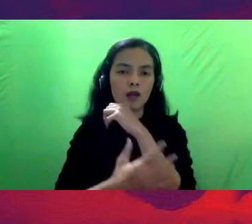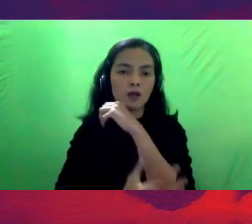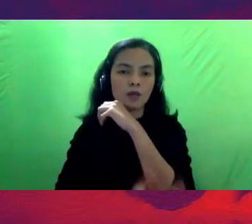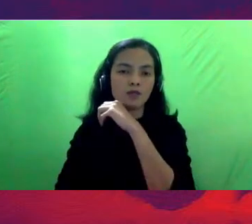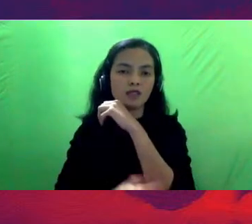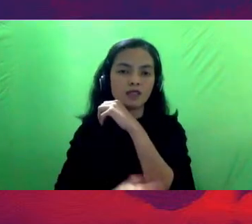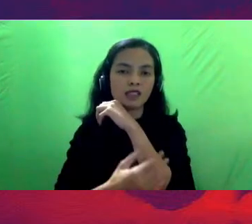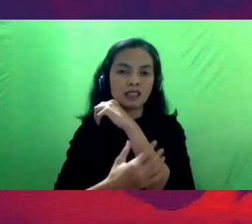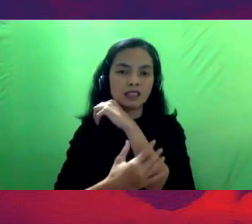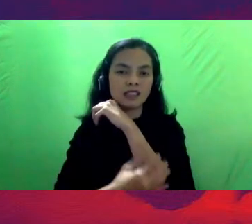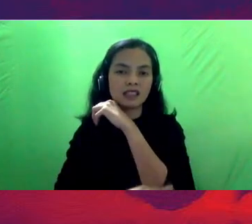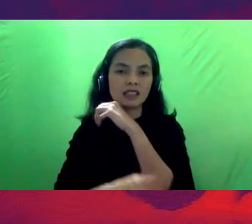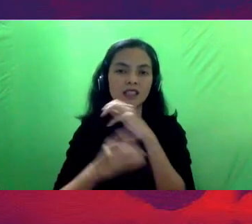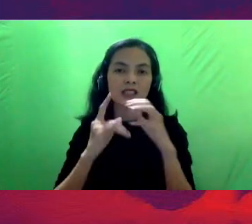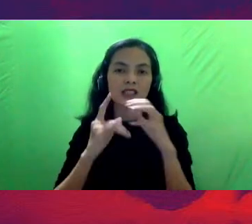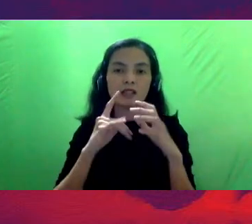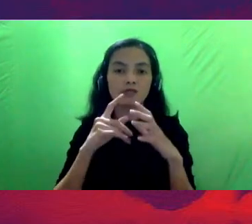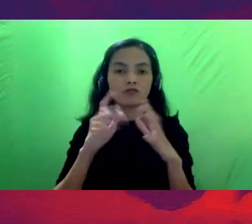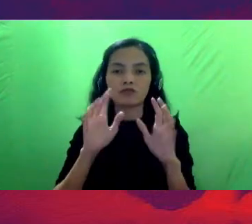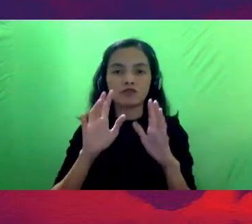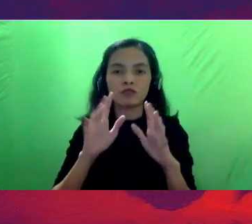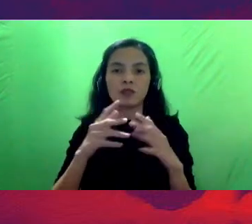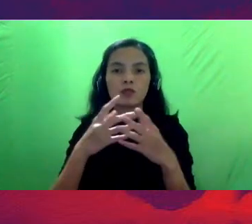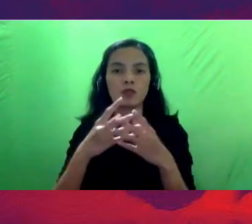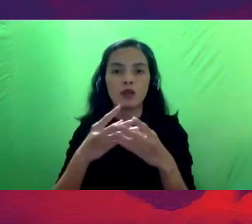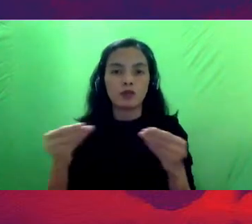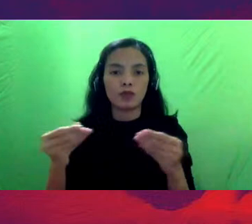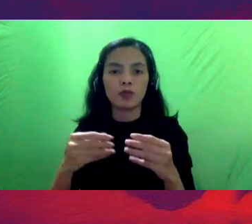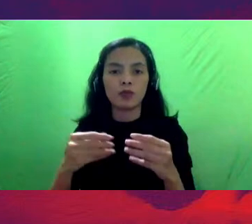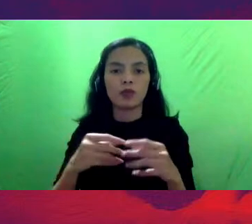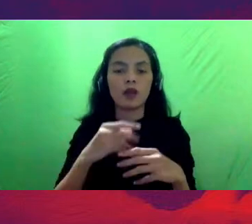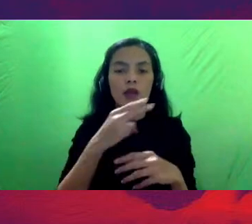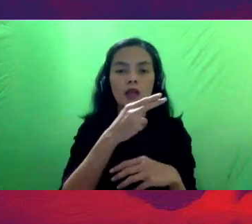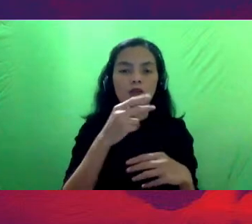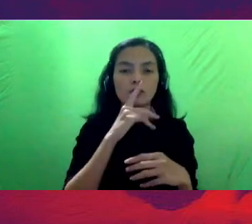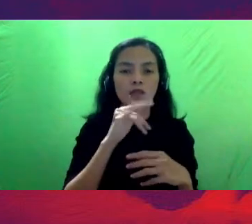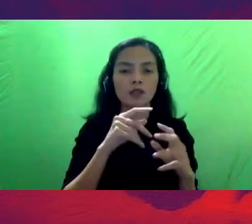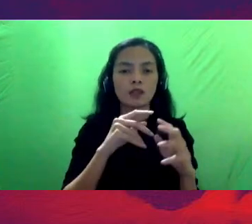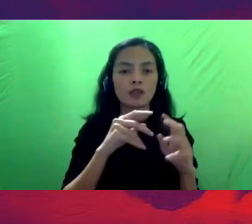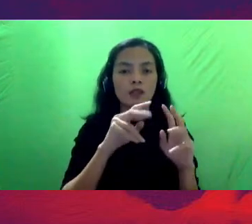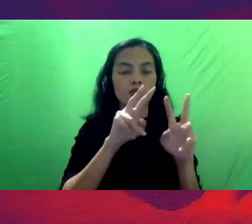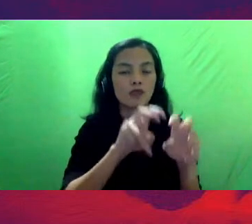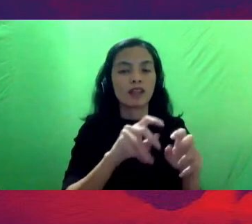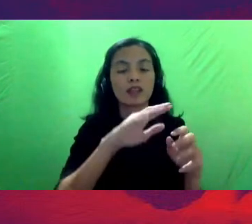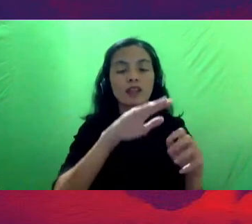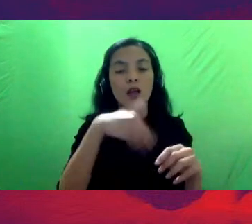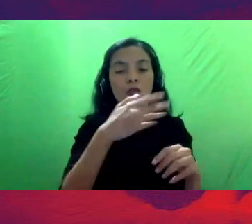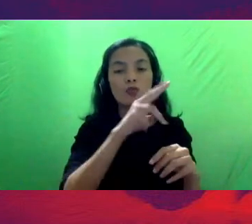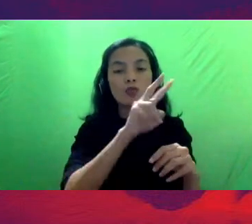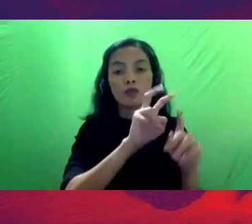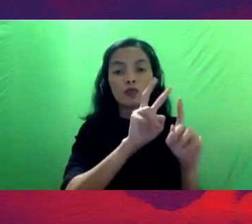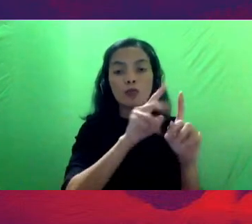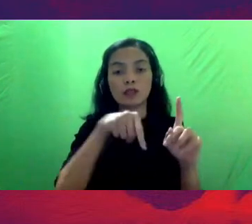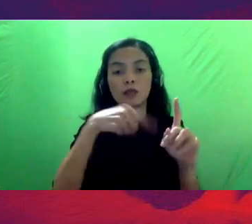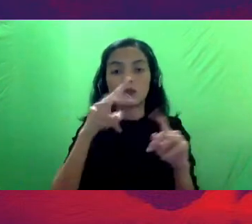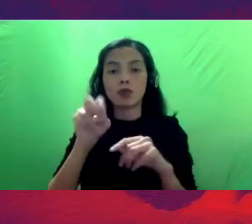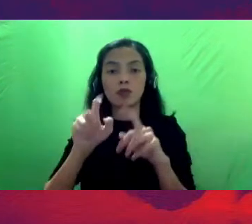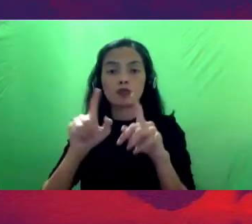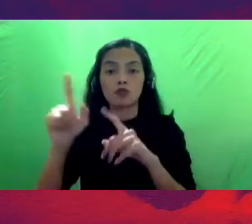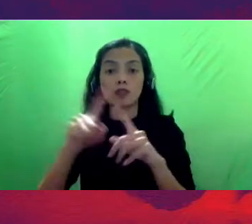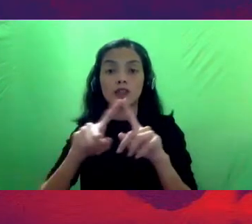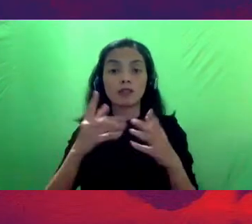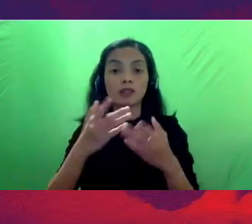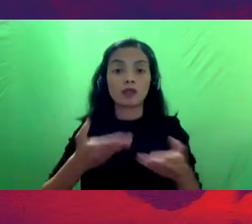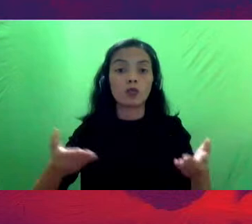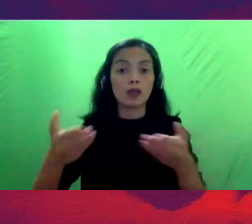10-year period. So this, in Indonesia, it was a 5-year period because the survey was between 2012 and 2017. Whereas in India, it